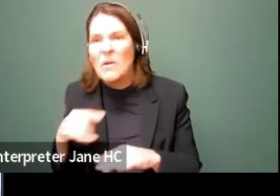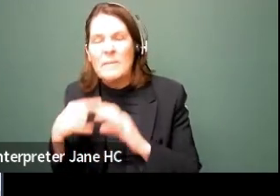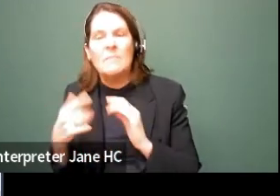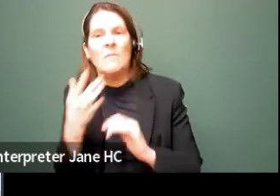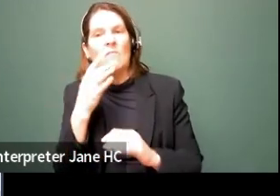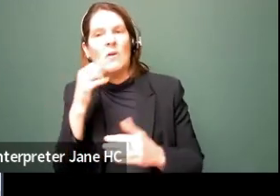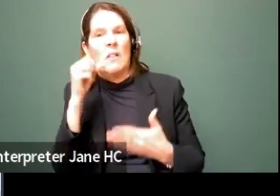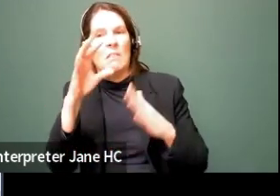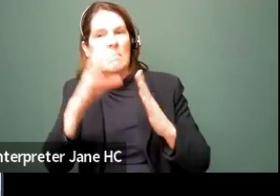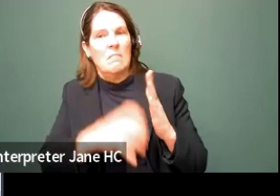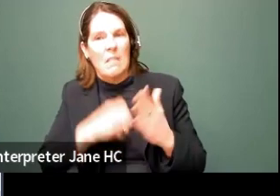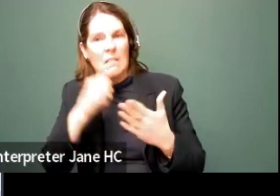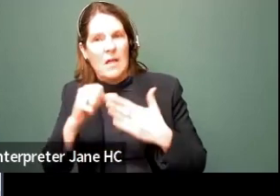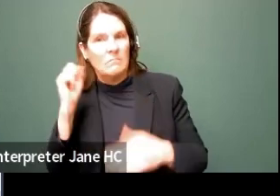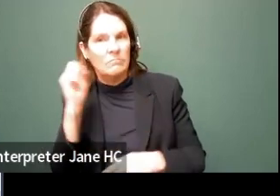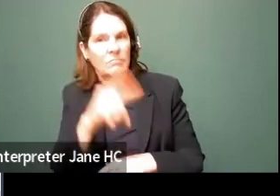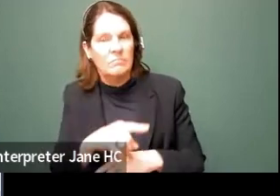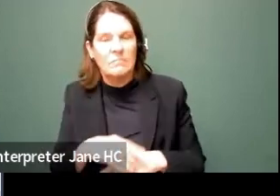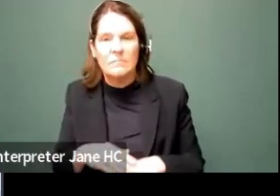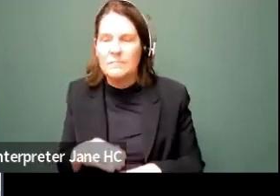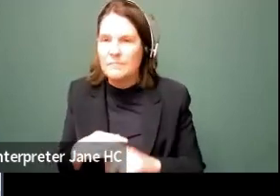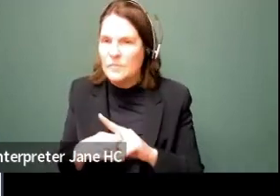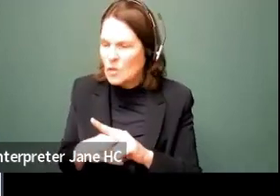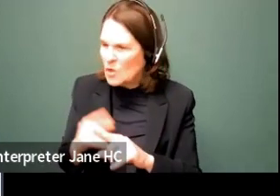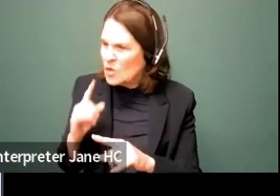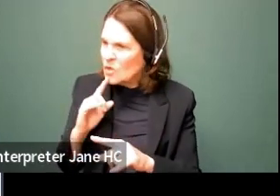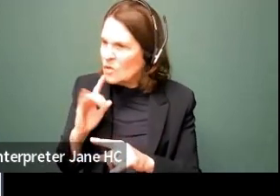Ryan, are those names clickable?